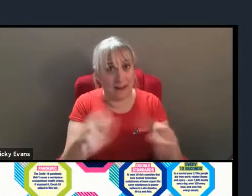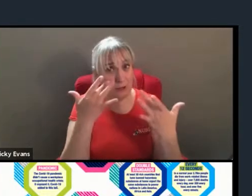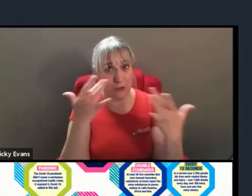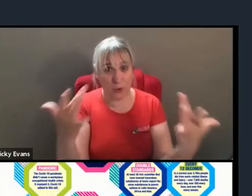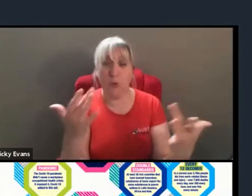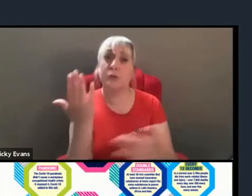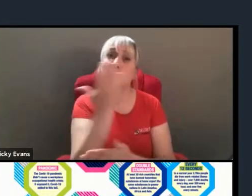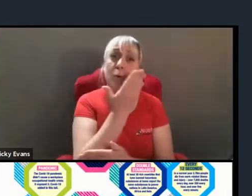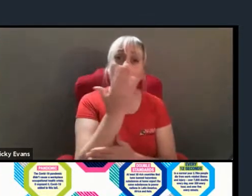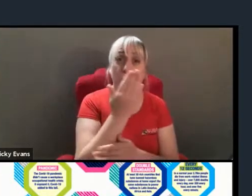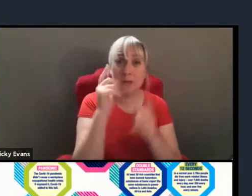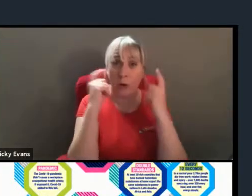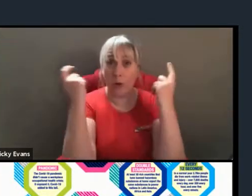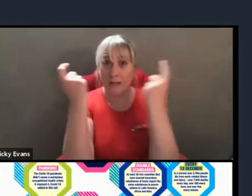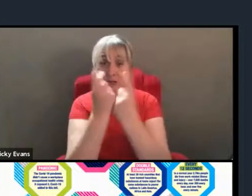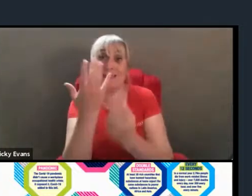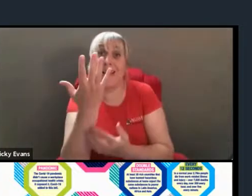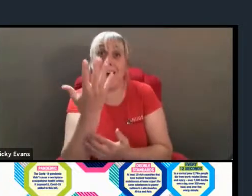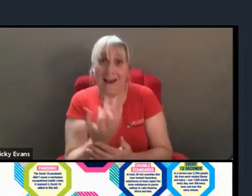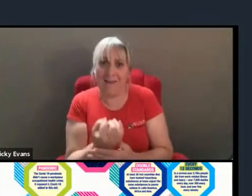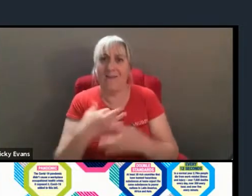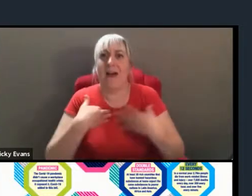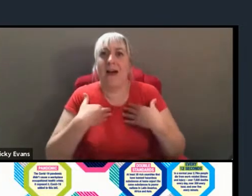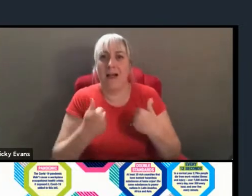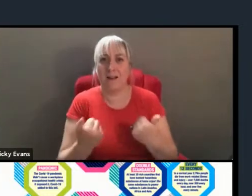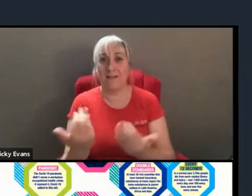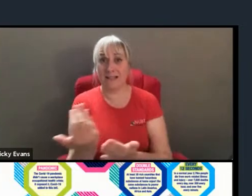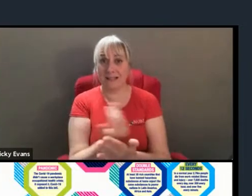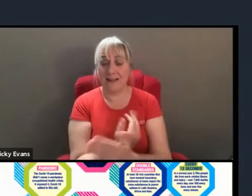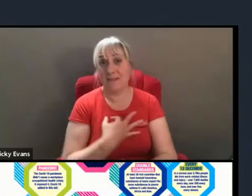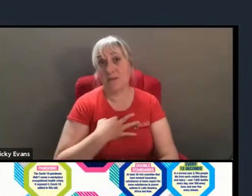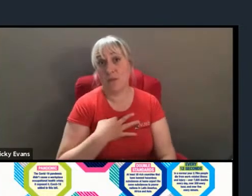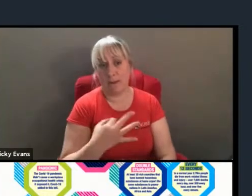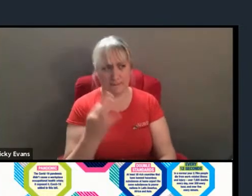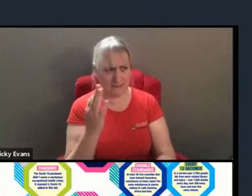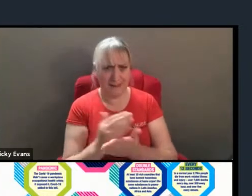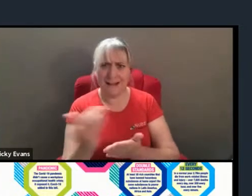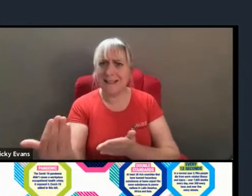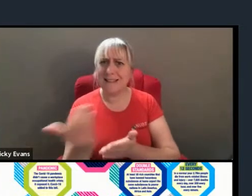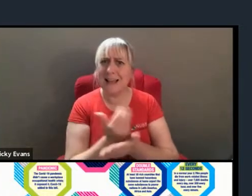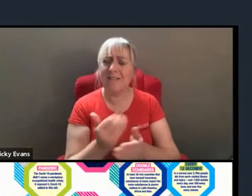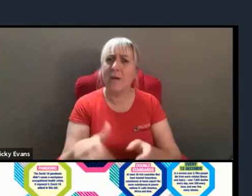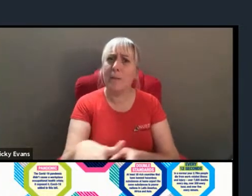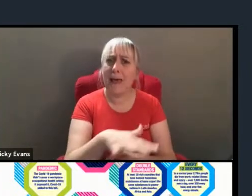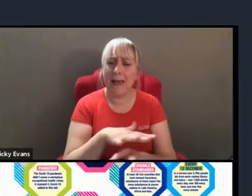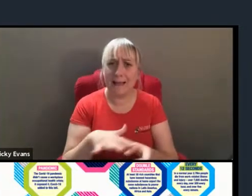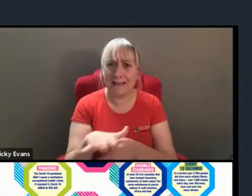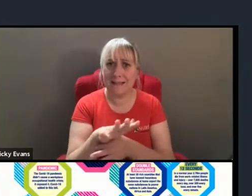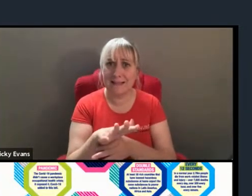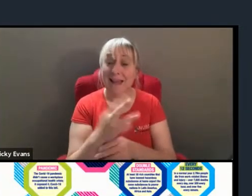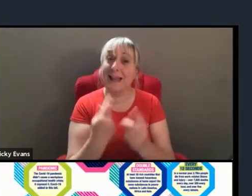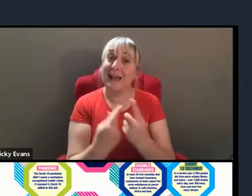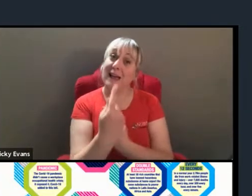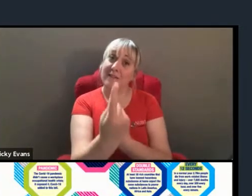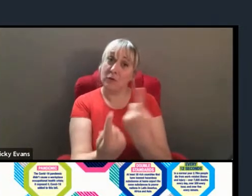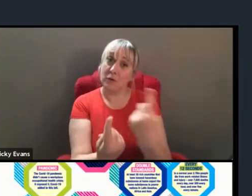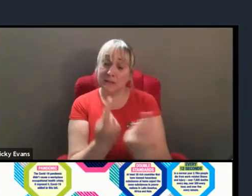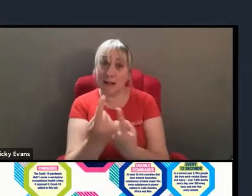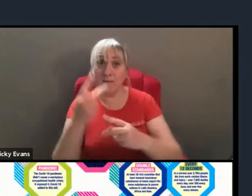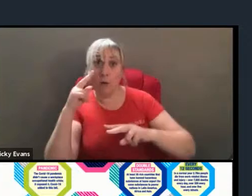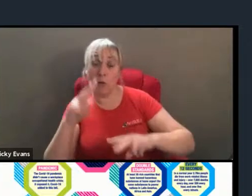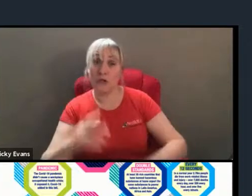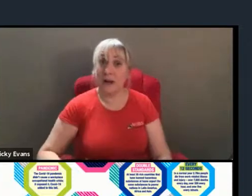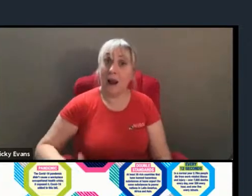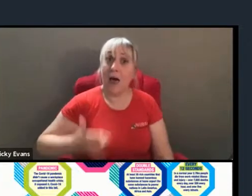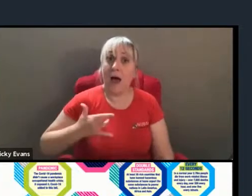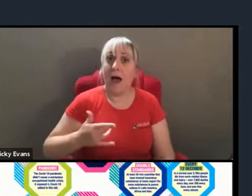workplaces with health and safety reps and safety committees are safer. If you're watching this now live or perhaps later, and if you're